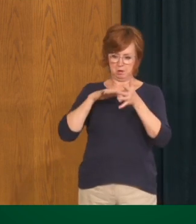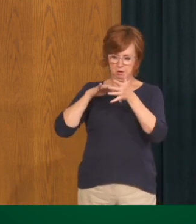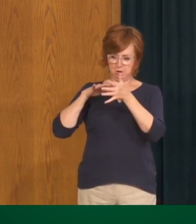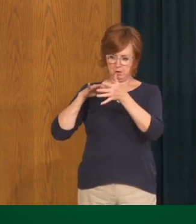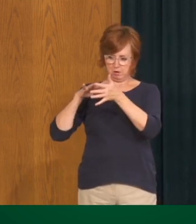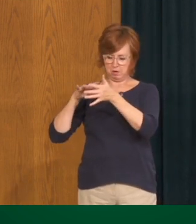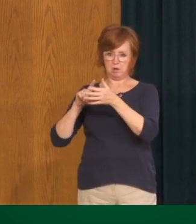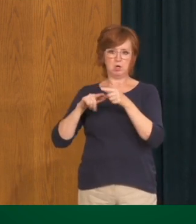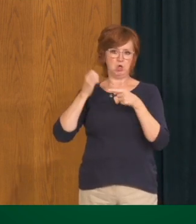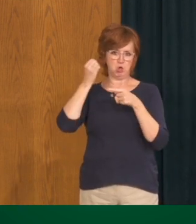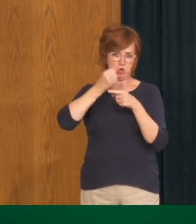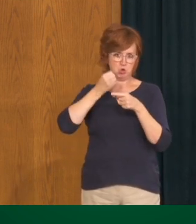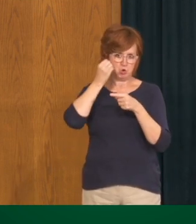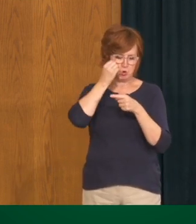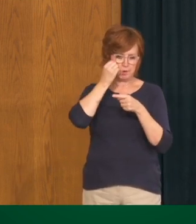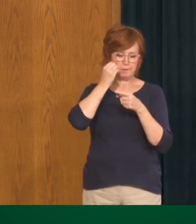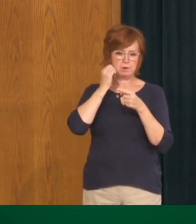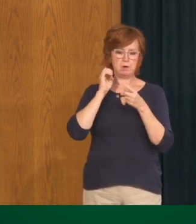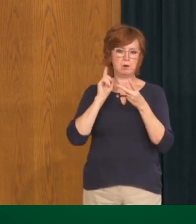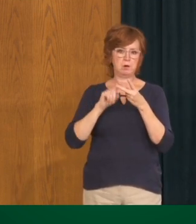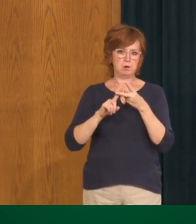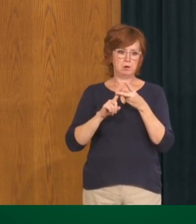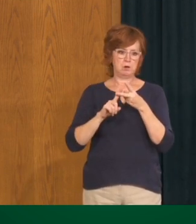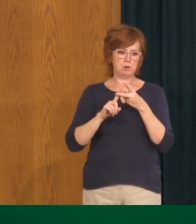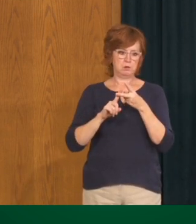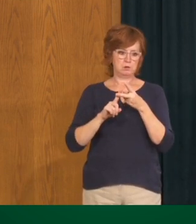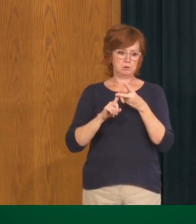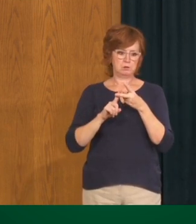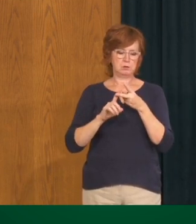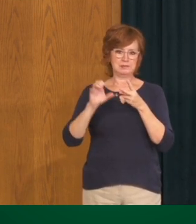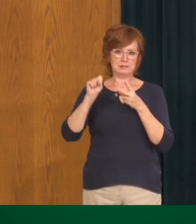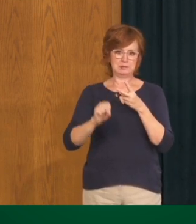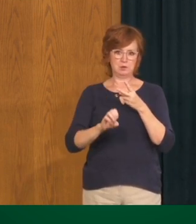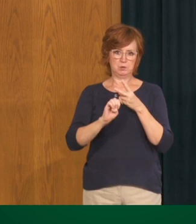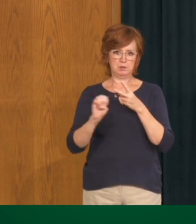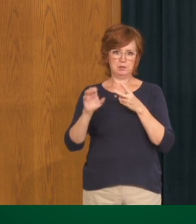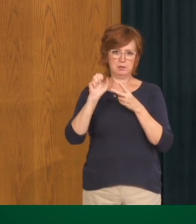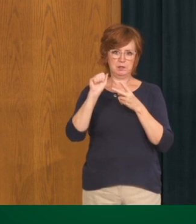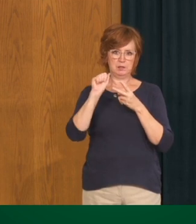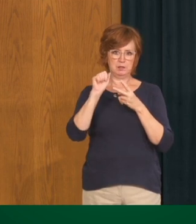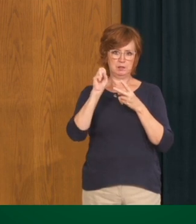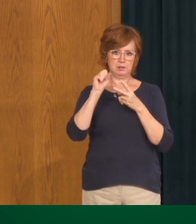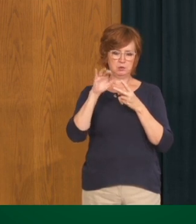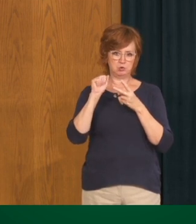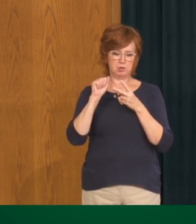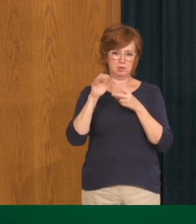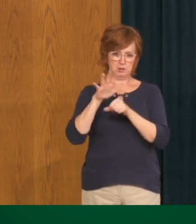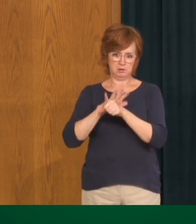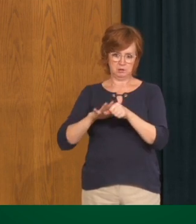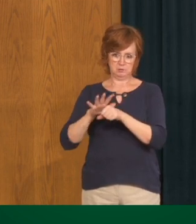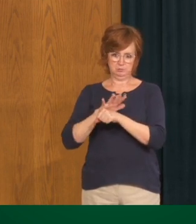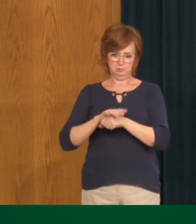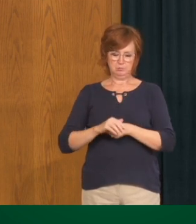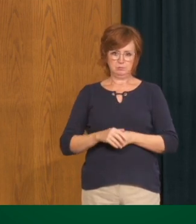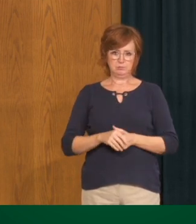world, notably Europe, and in the Southeast Asia, where they have had a school year or our summer,